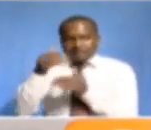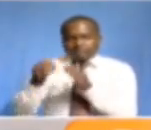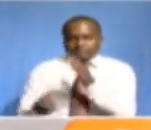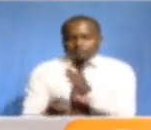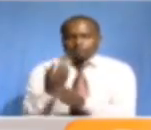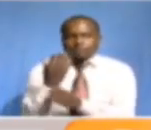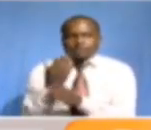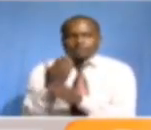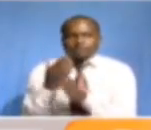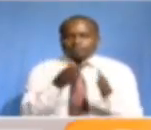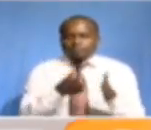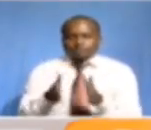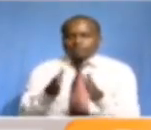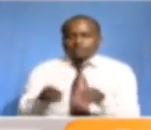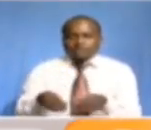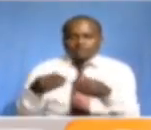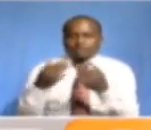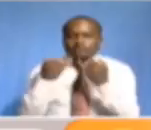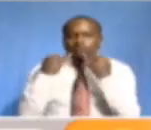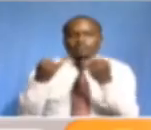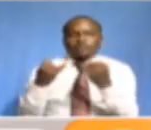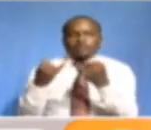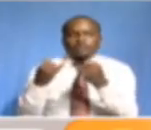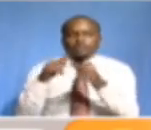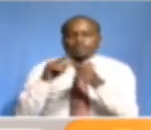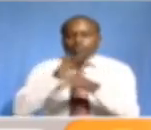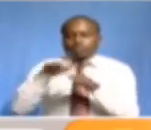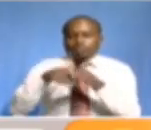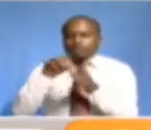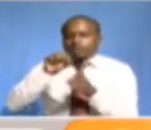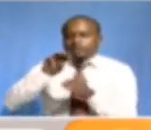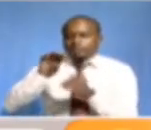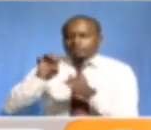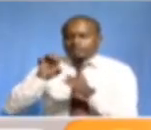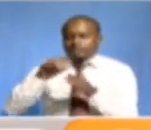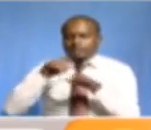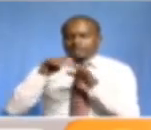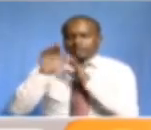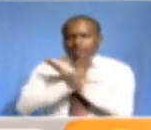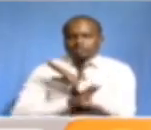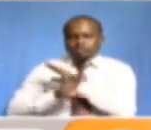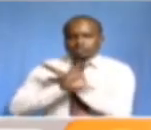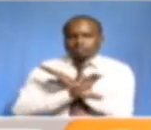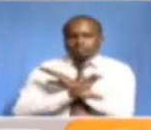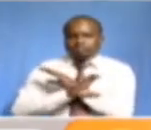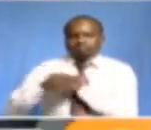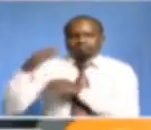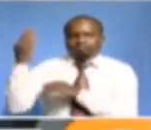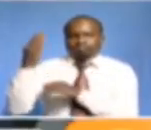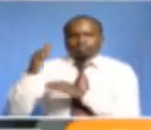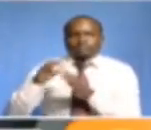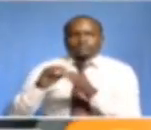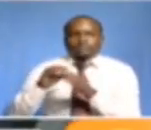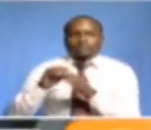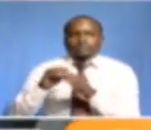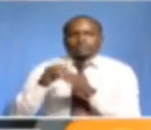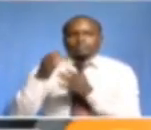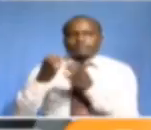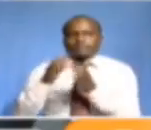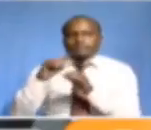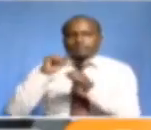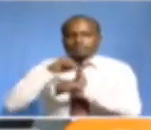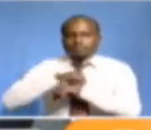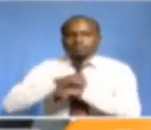of a platform offering the information to all SMEs across the country. Speaking on the sidelines of the Strathmore Business School